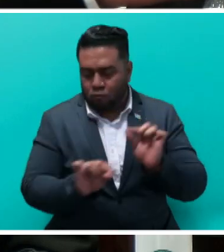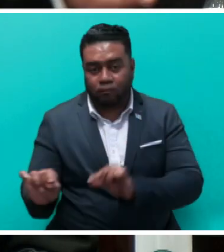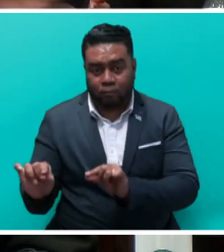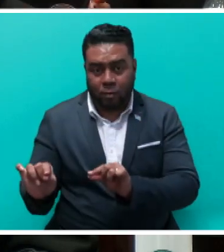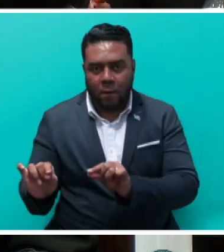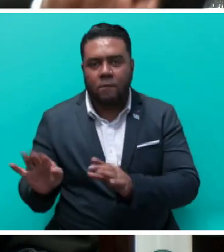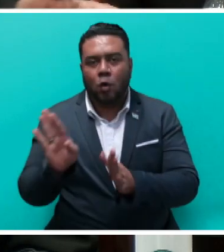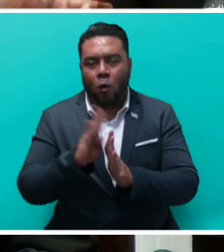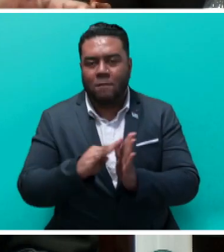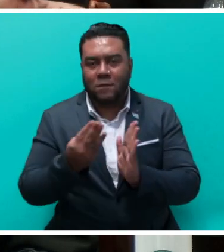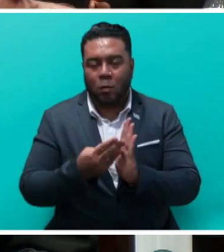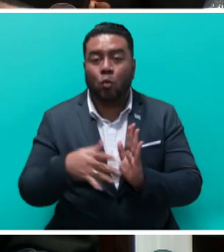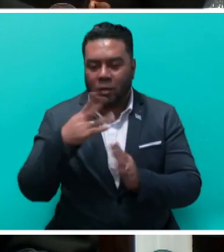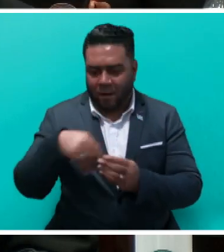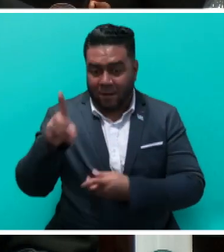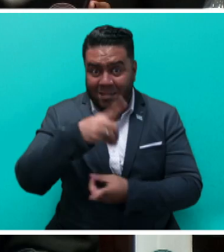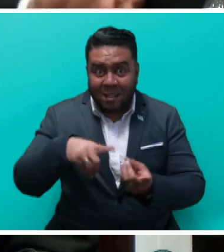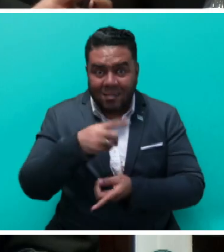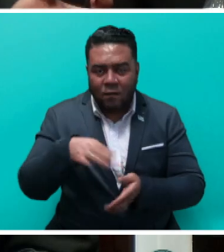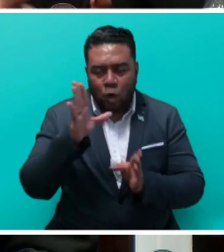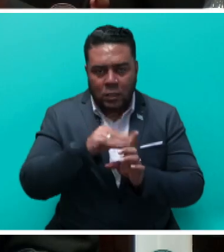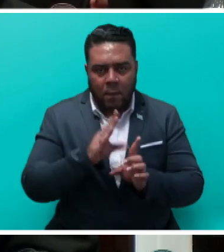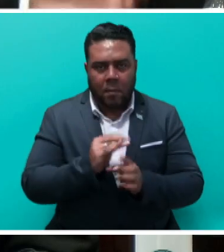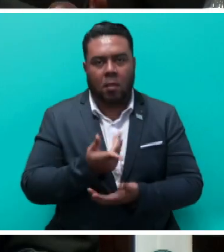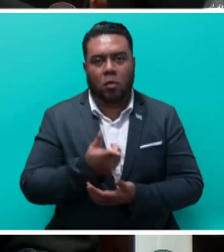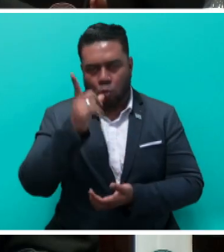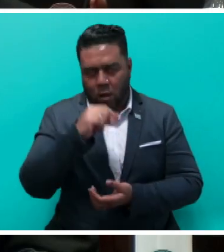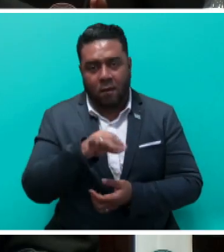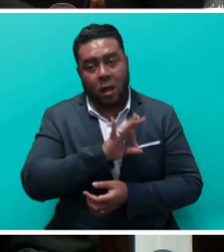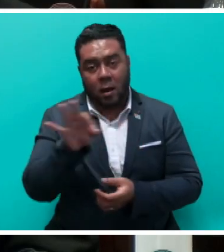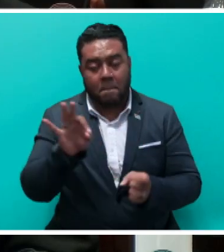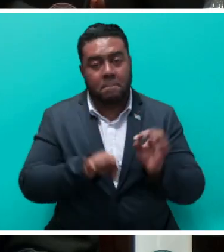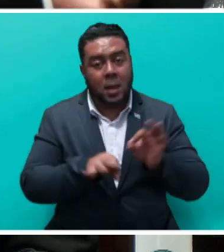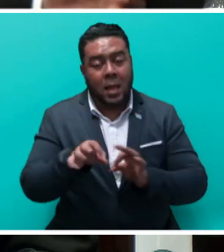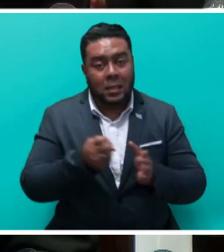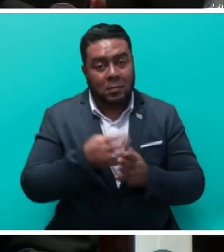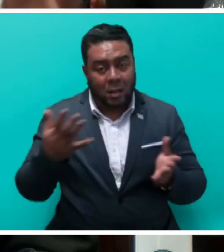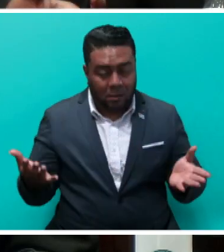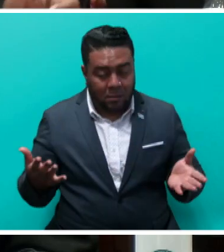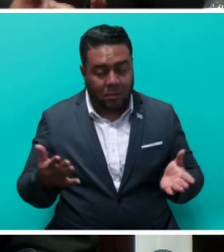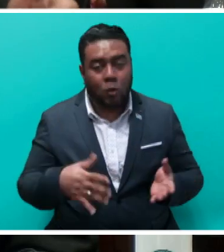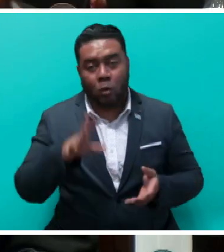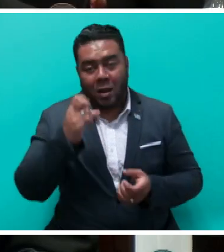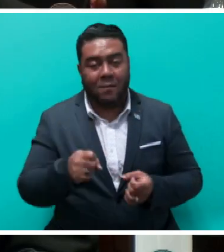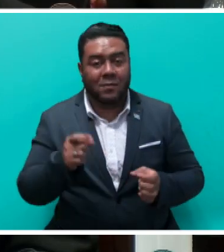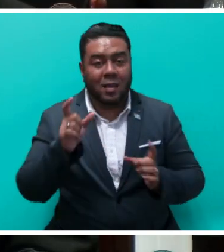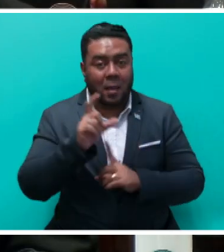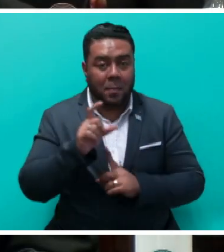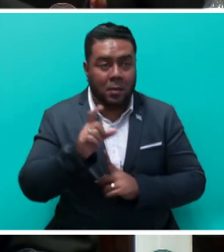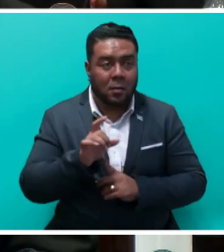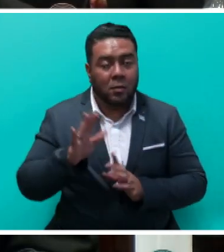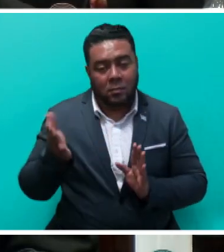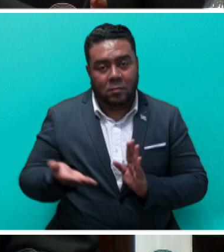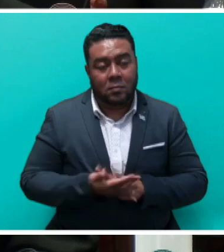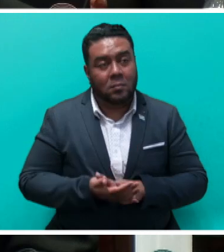Because you can have a disaster, for example. You can have unplanned expenditure. You can have capital expenditure not being